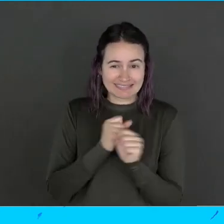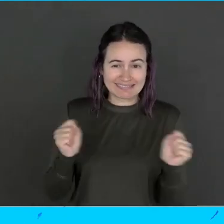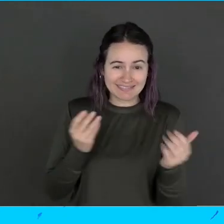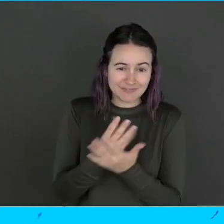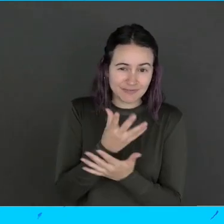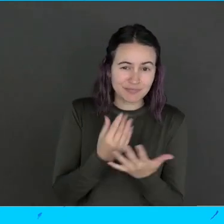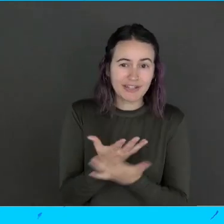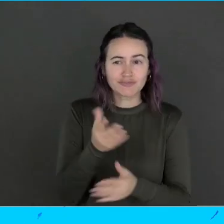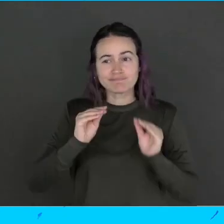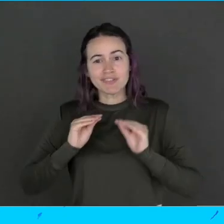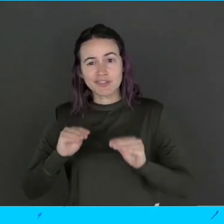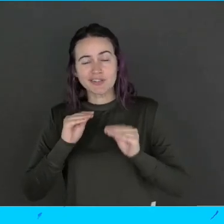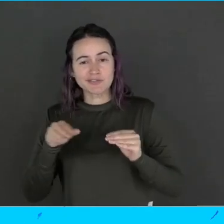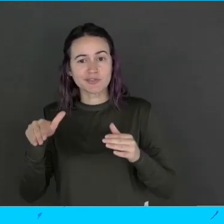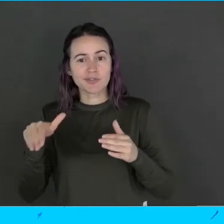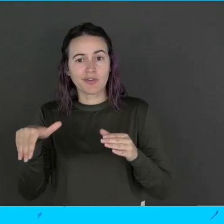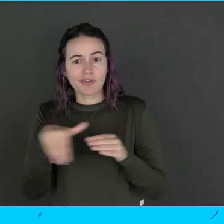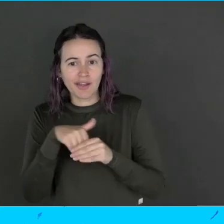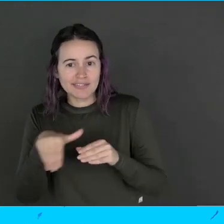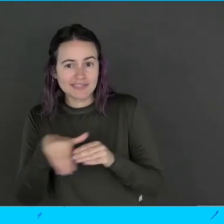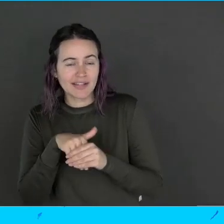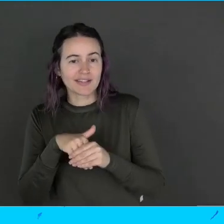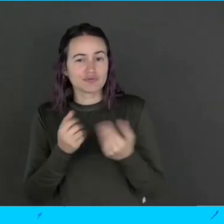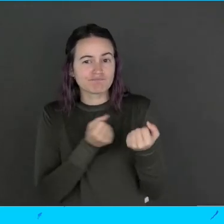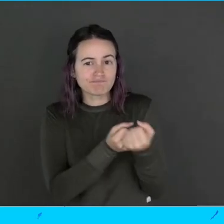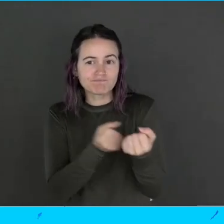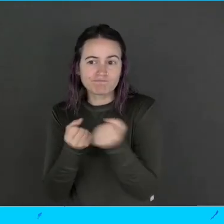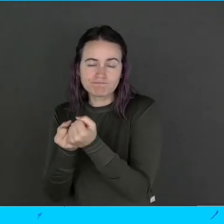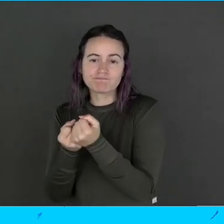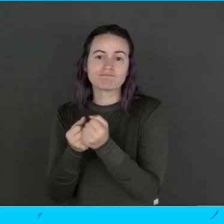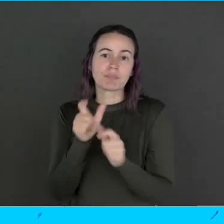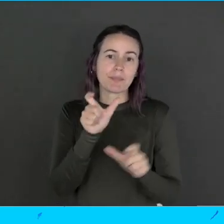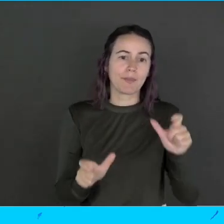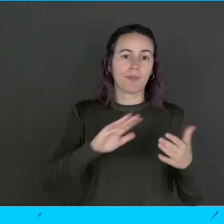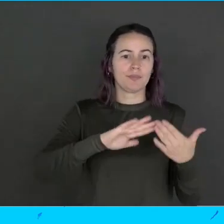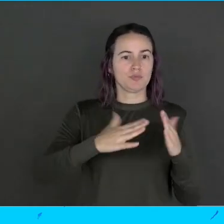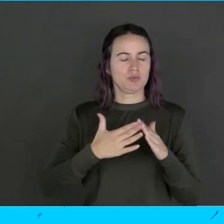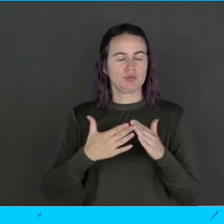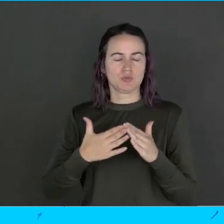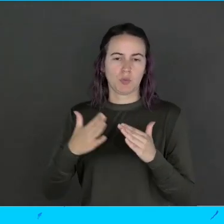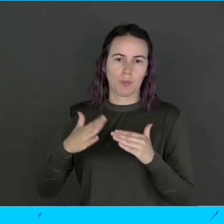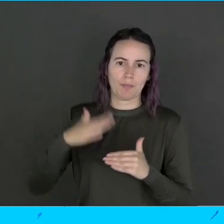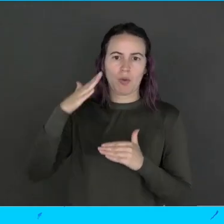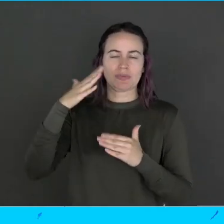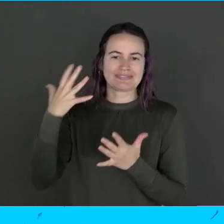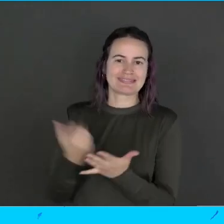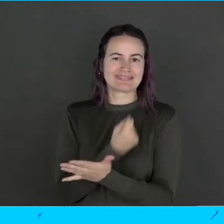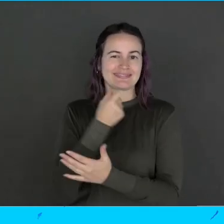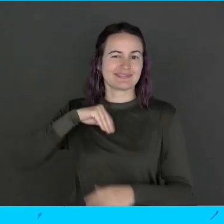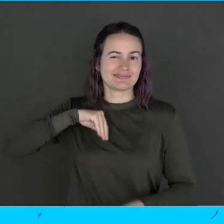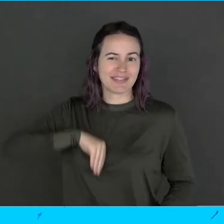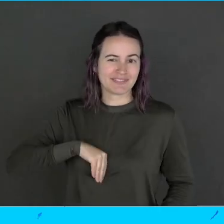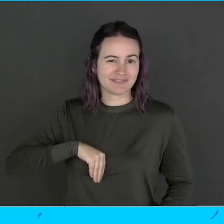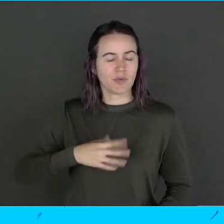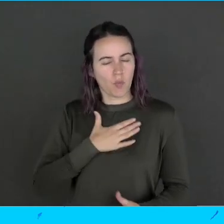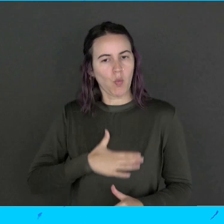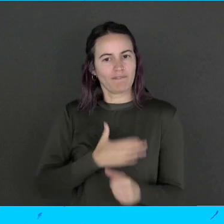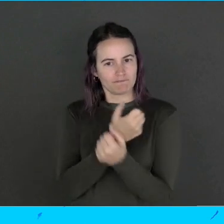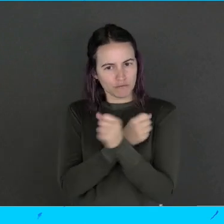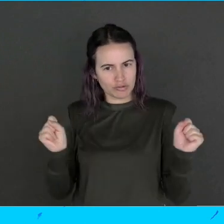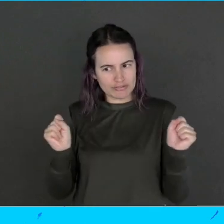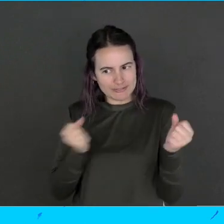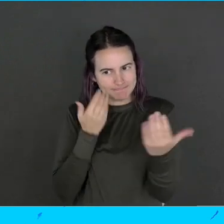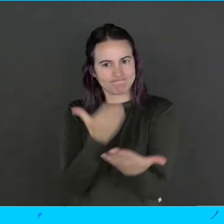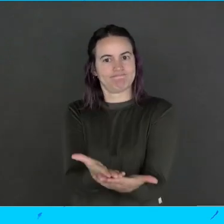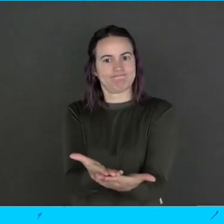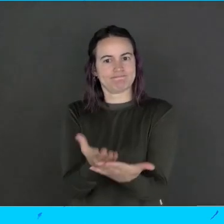content closer to the people and communities who need it most, for free. And it's working. The Internet of Good